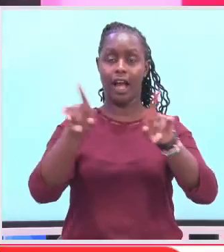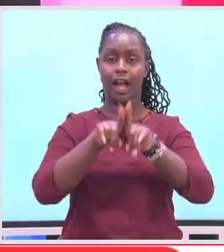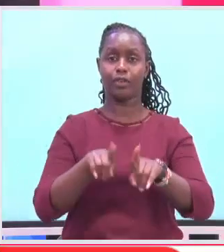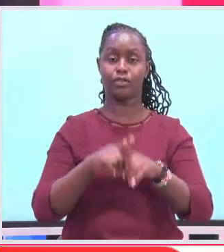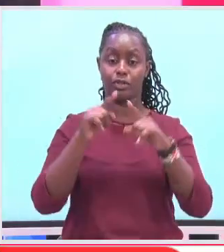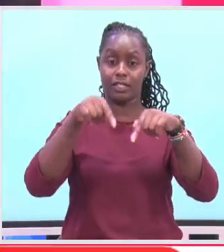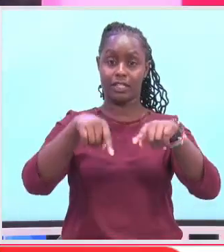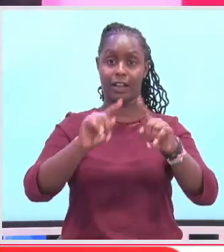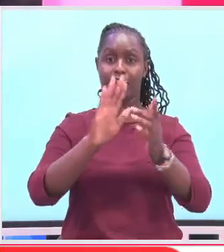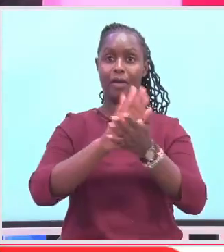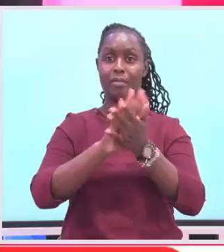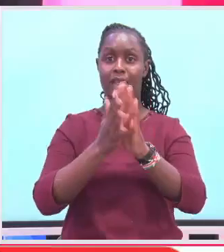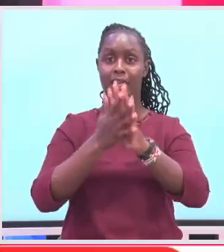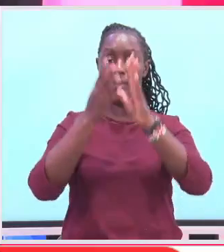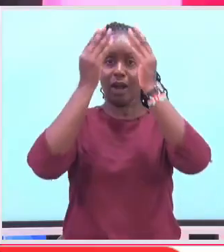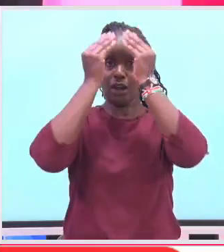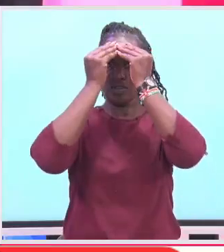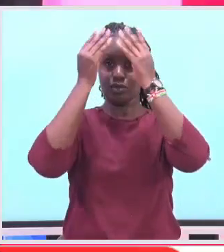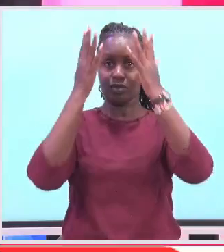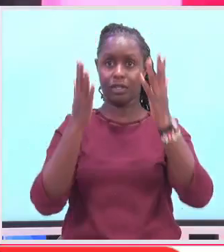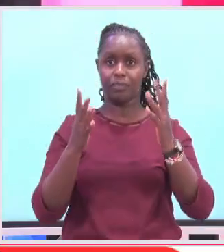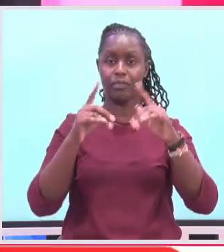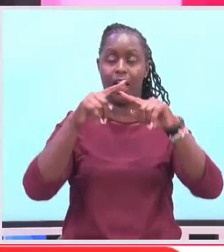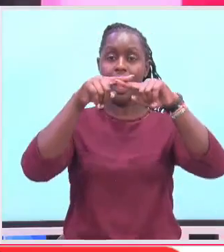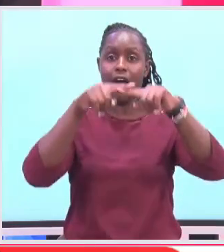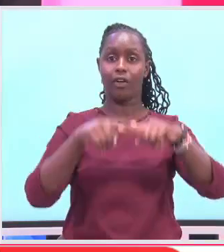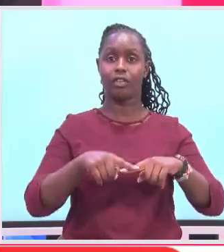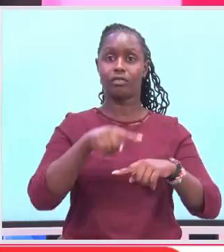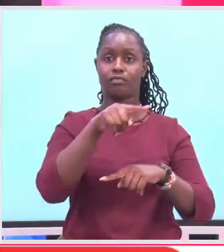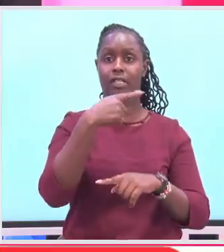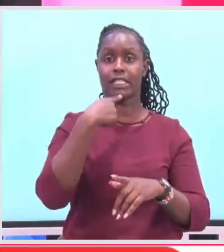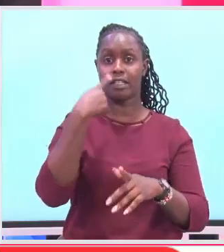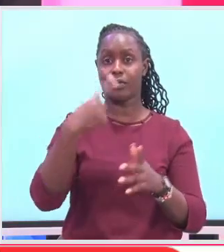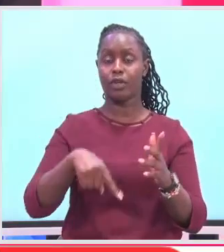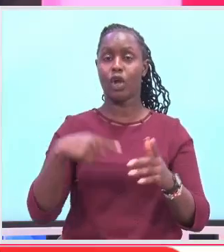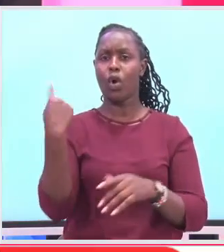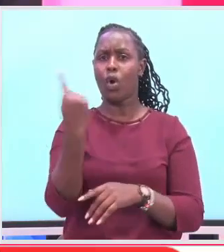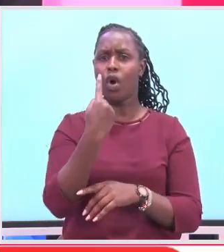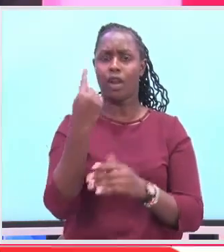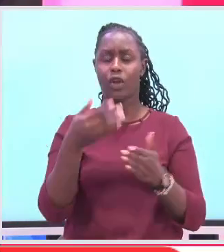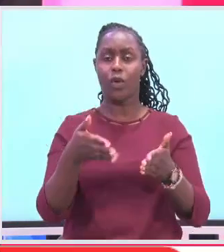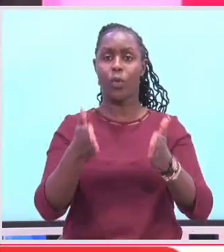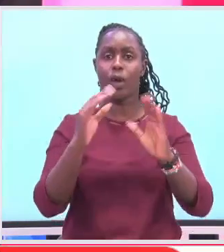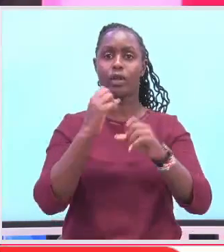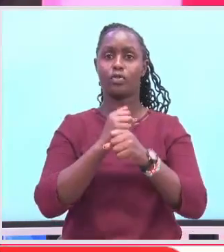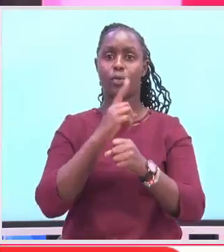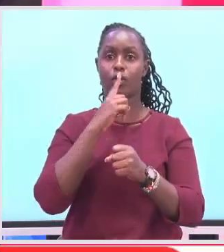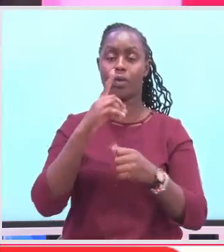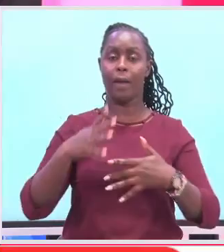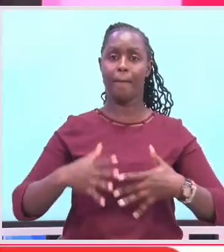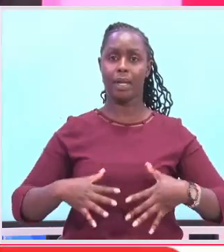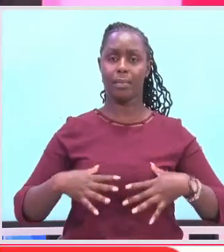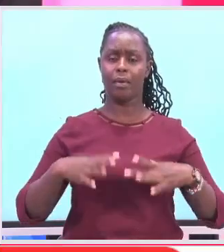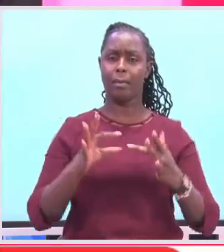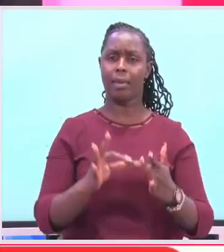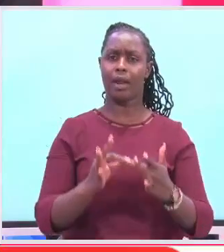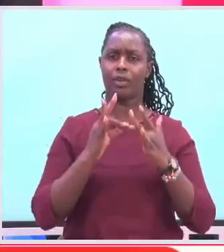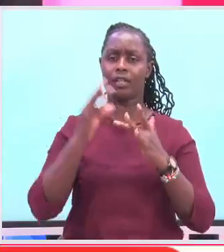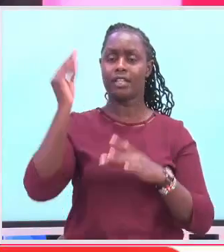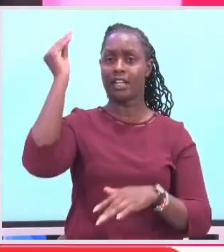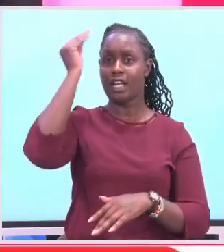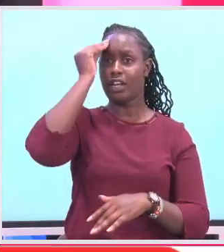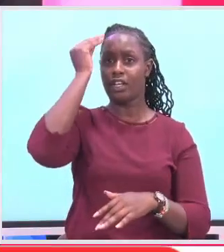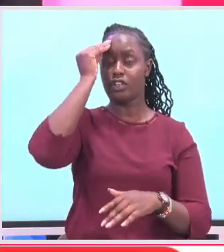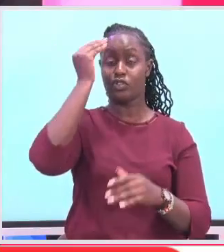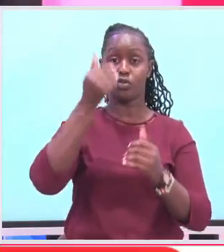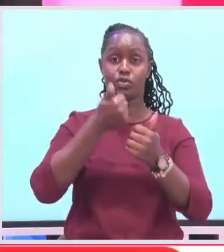same school. Now, according to the granny, this is her only way of ensuring residents prioritize education and avoid early marriage.